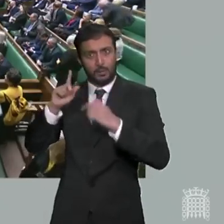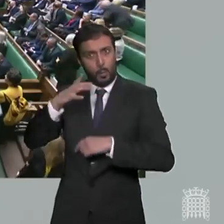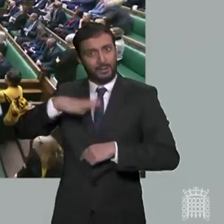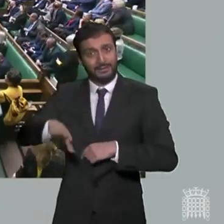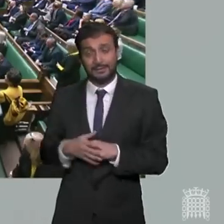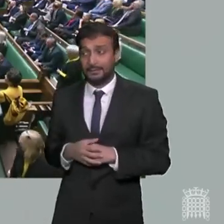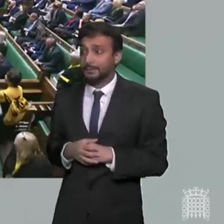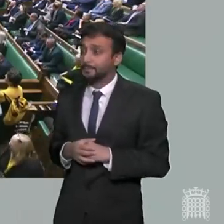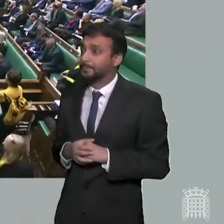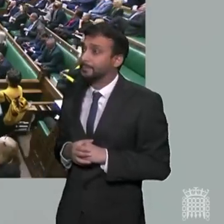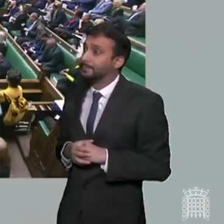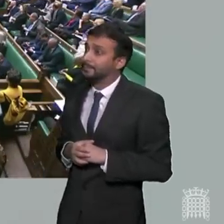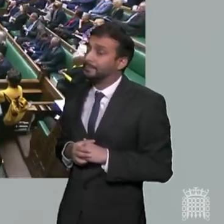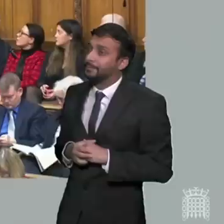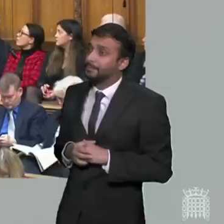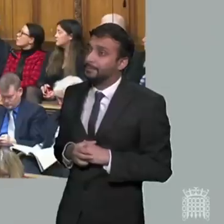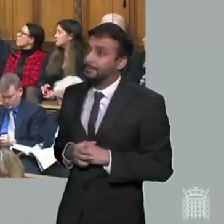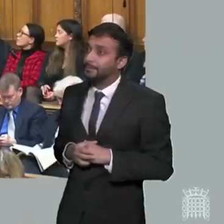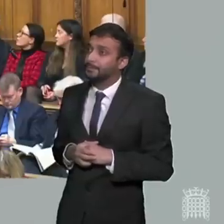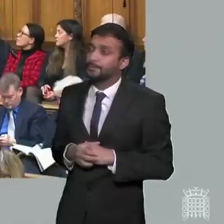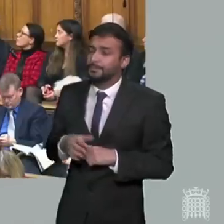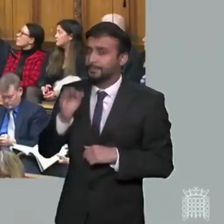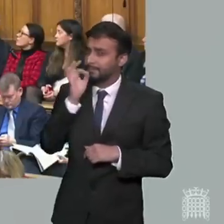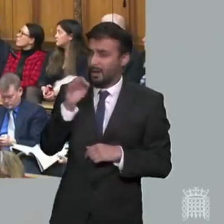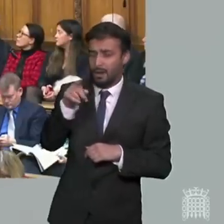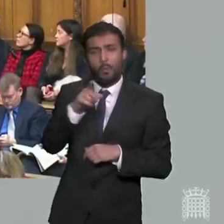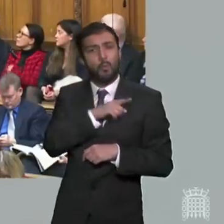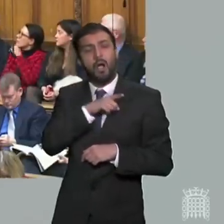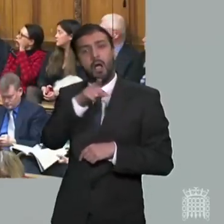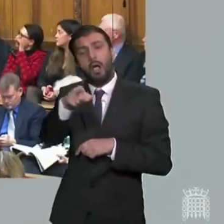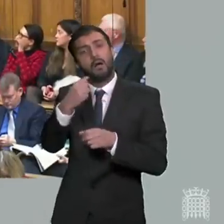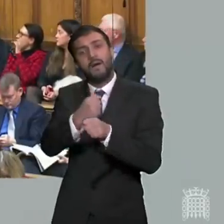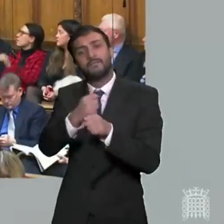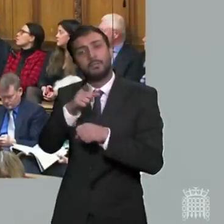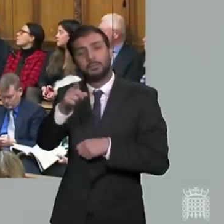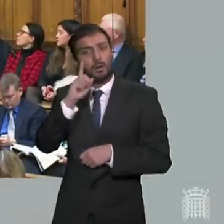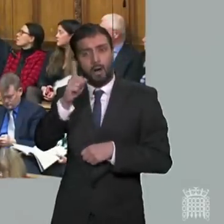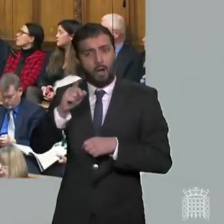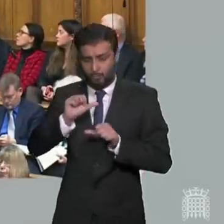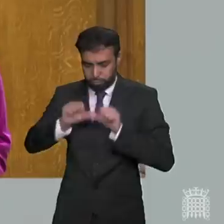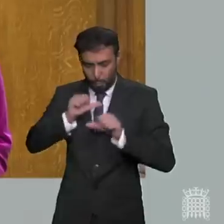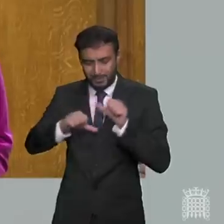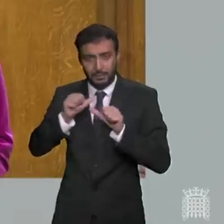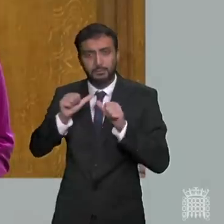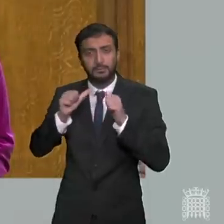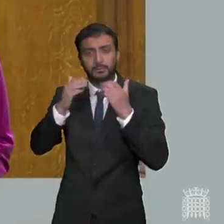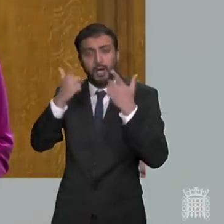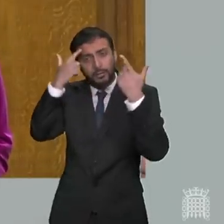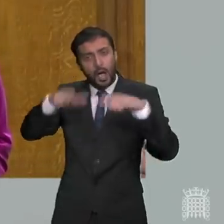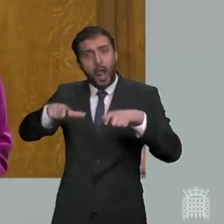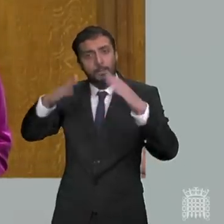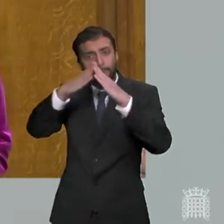Speaker. Why can't the government process asylum claims within 6 months, thereby